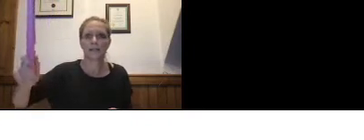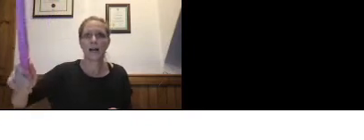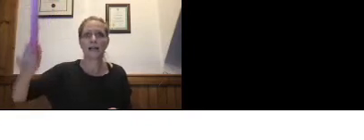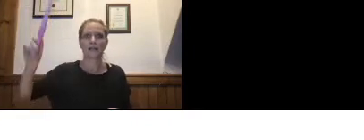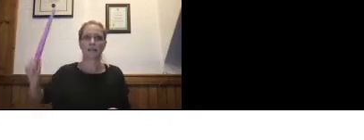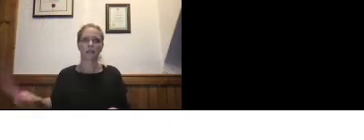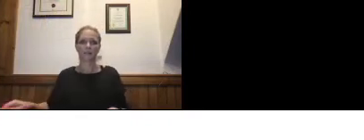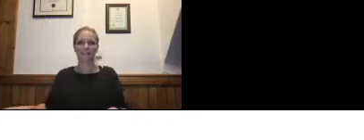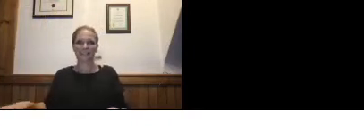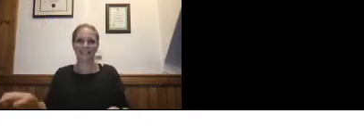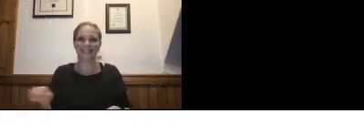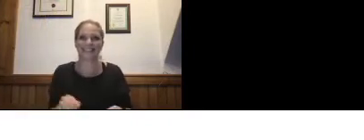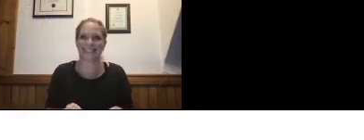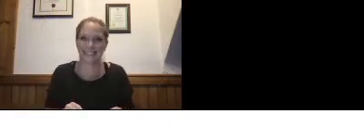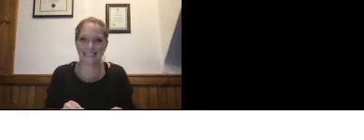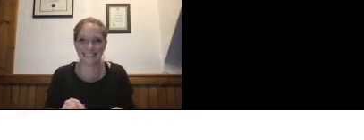Subsequentius slidius.